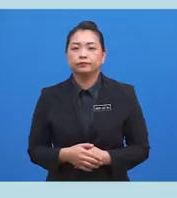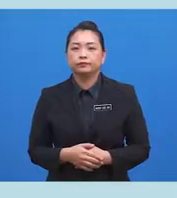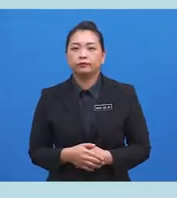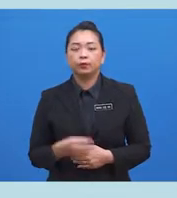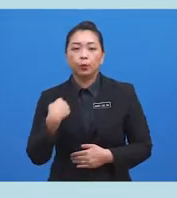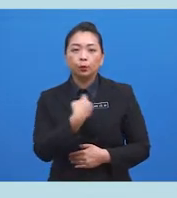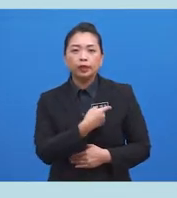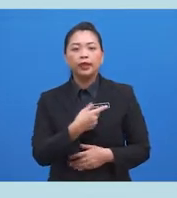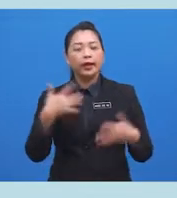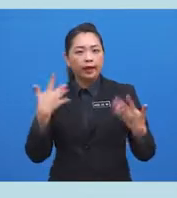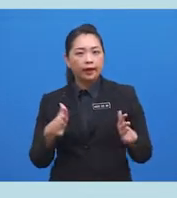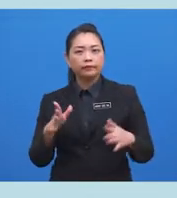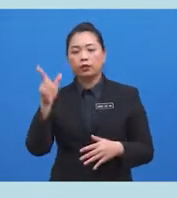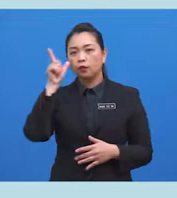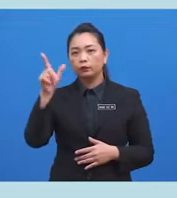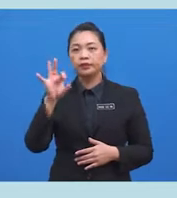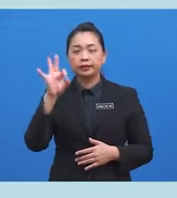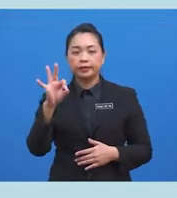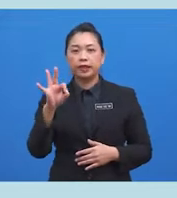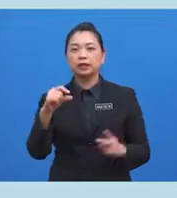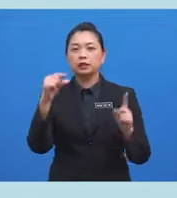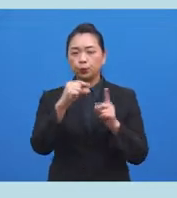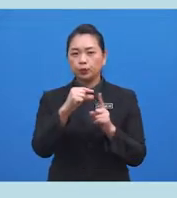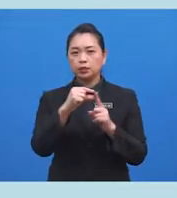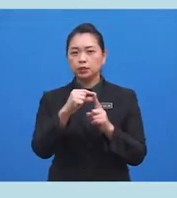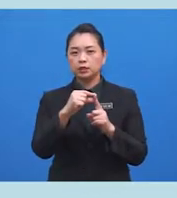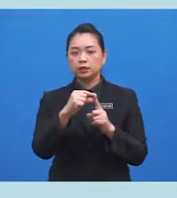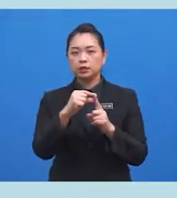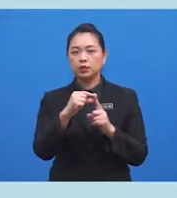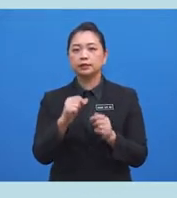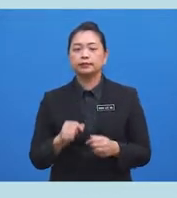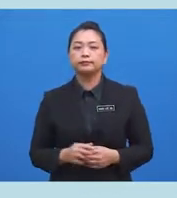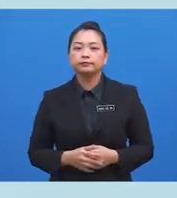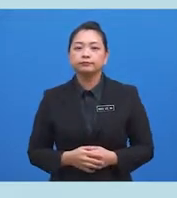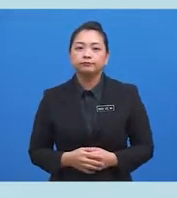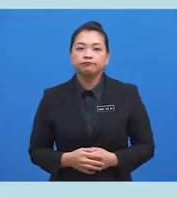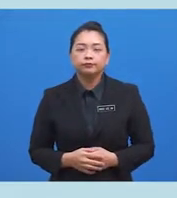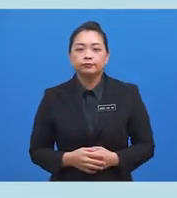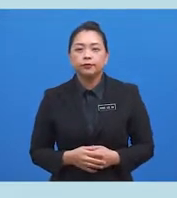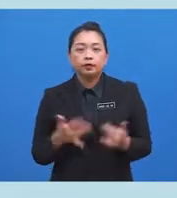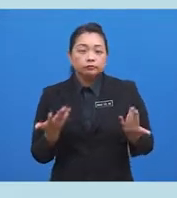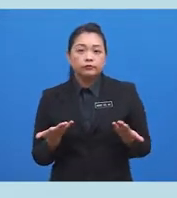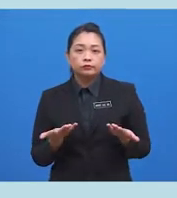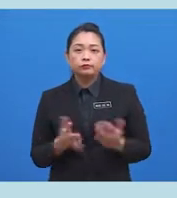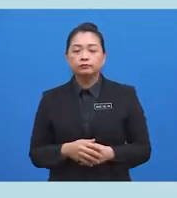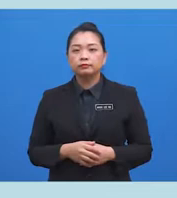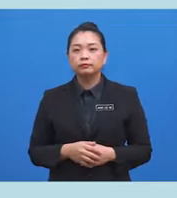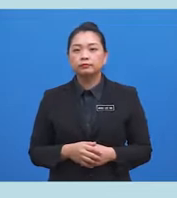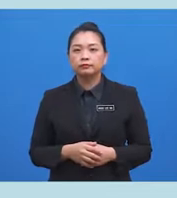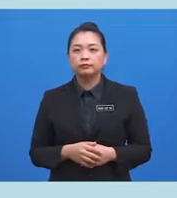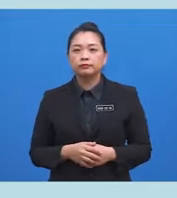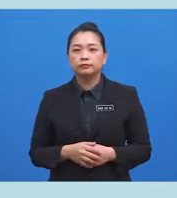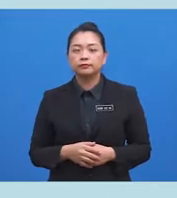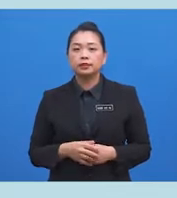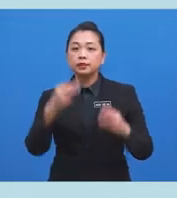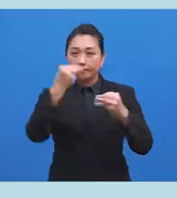We have looked at the 9 words as well as learned the meanings of these 9 words, yes? So all we need to do now